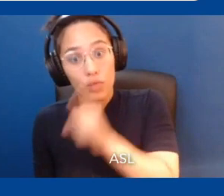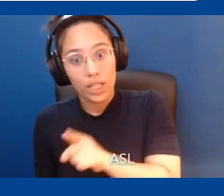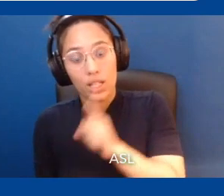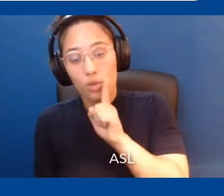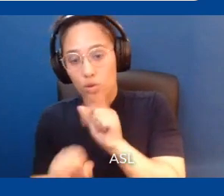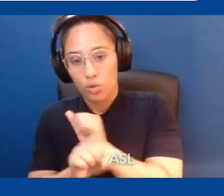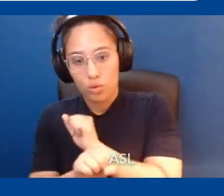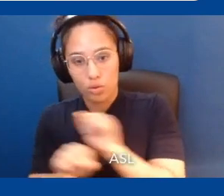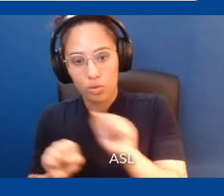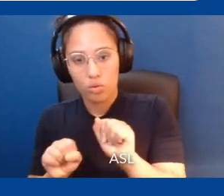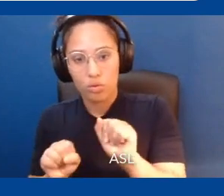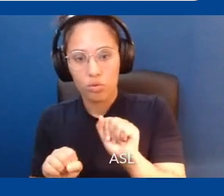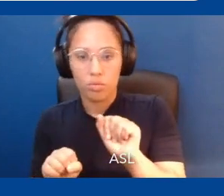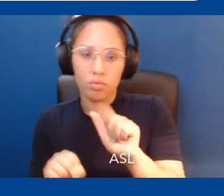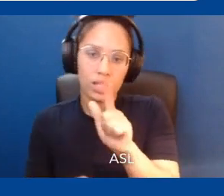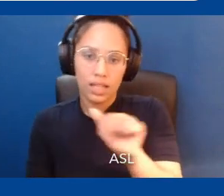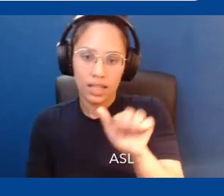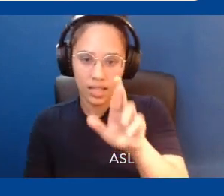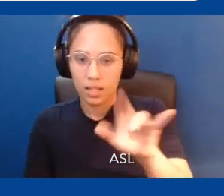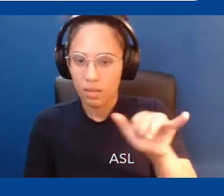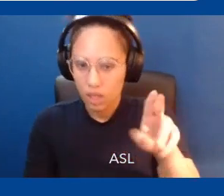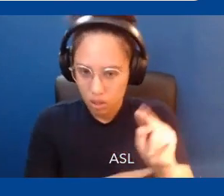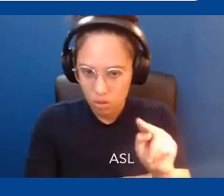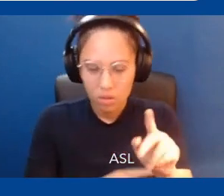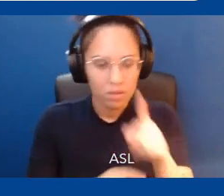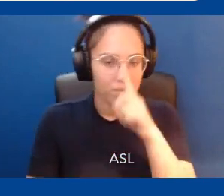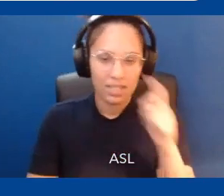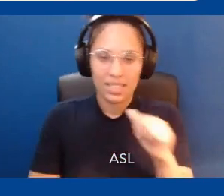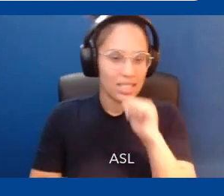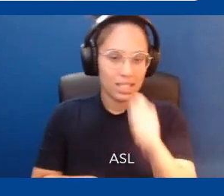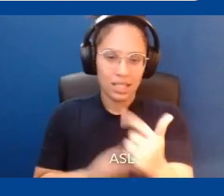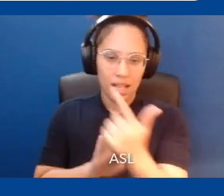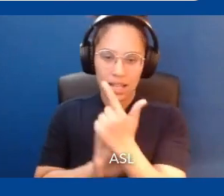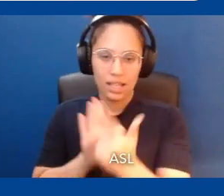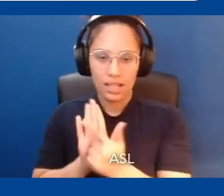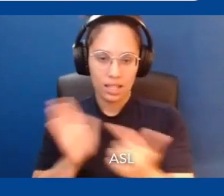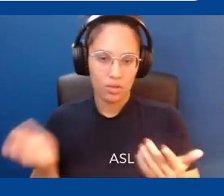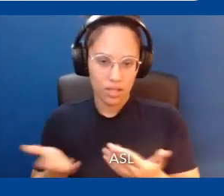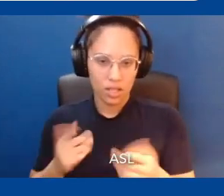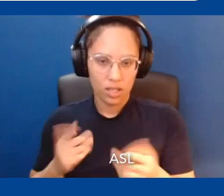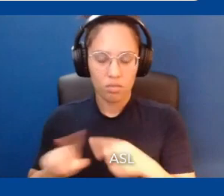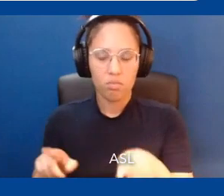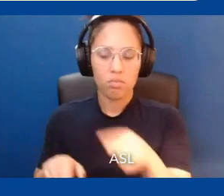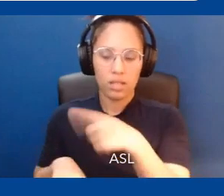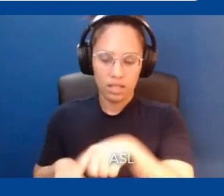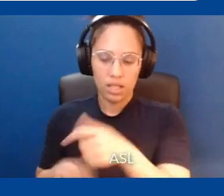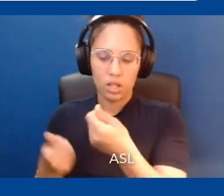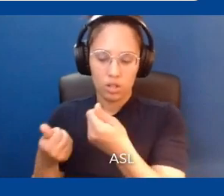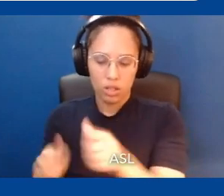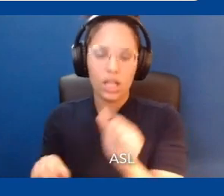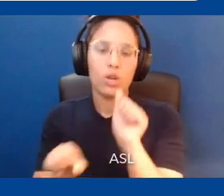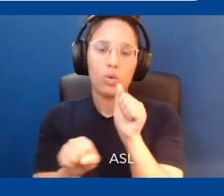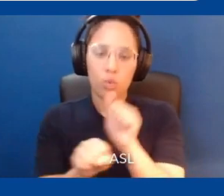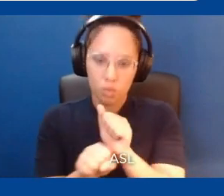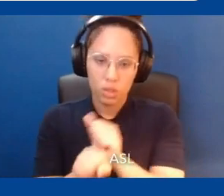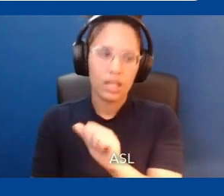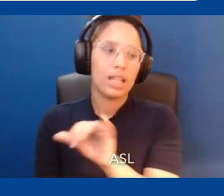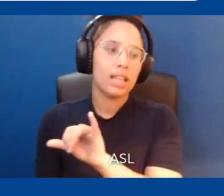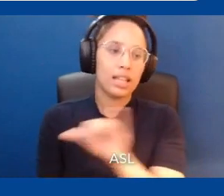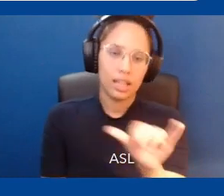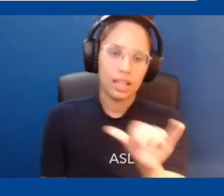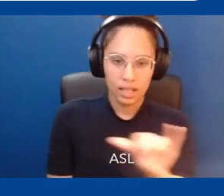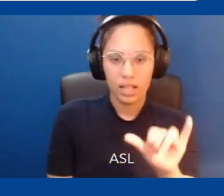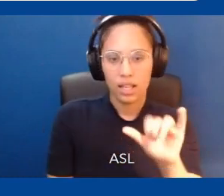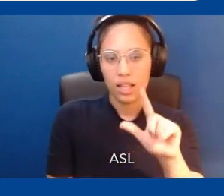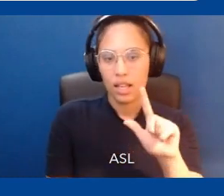work is not legalized here, but they try to work as one. And